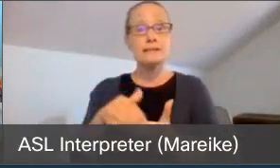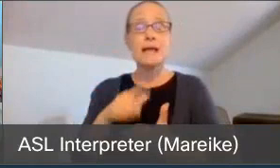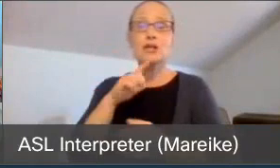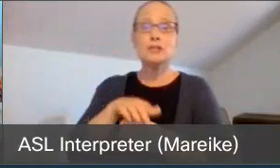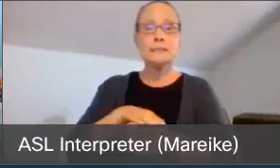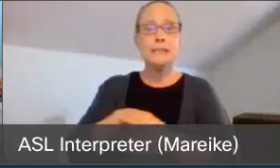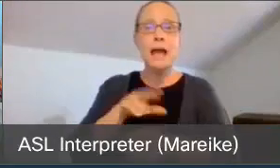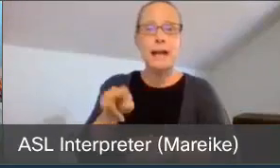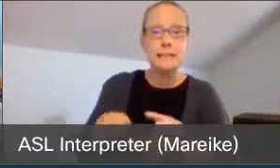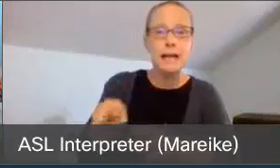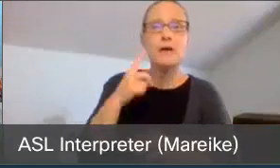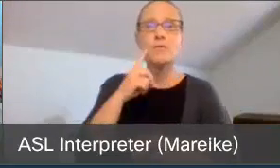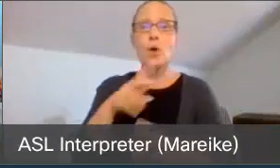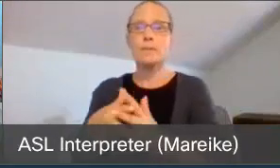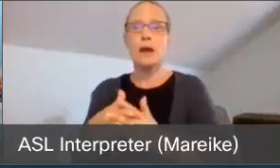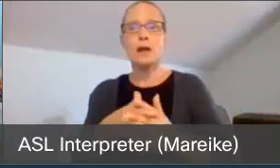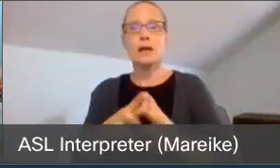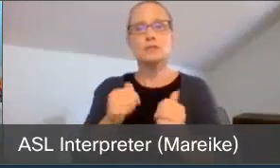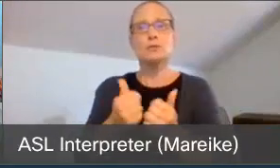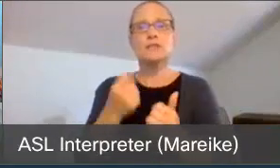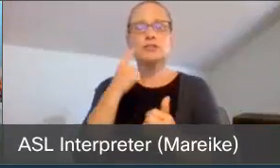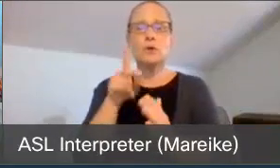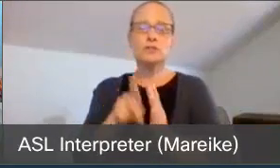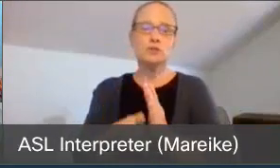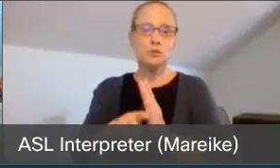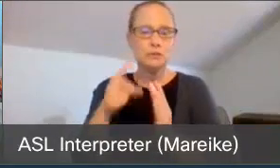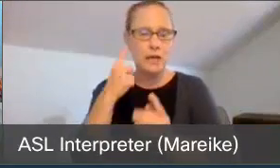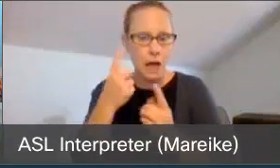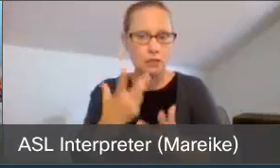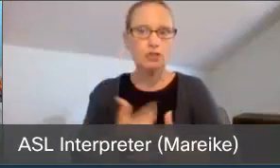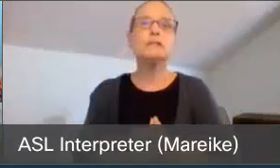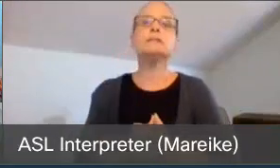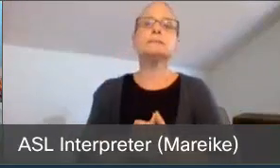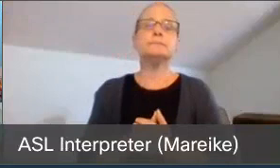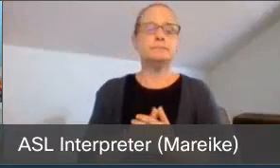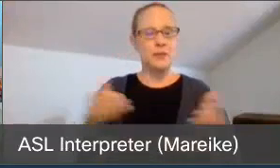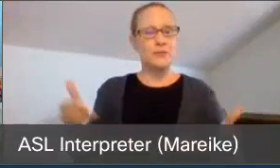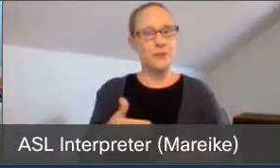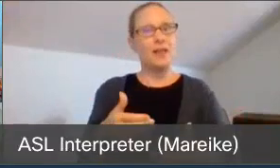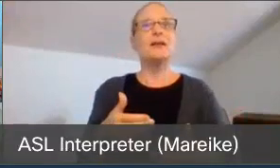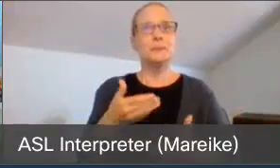for the American Association of Suicidology. And we welcome you, Jennifer.